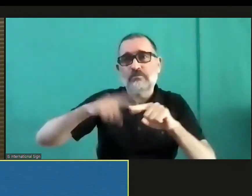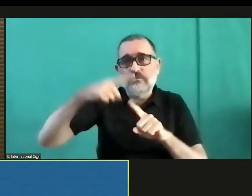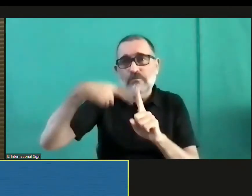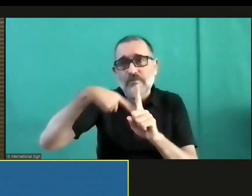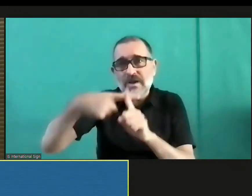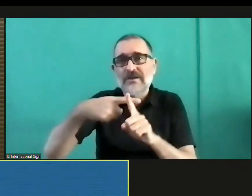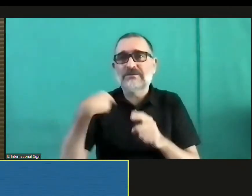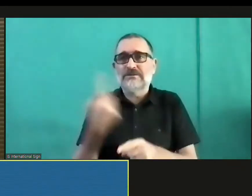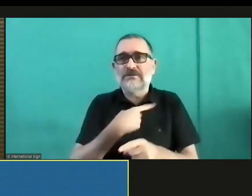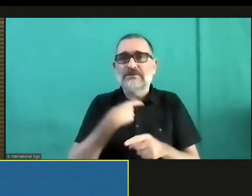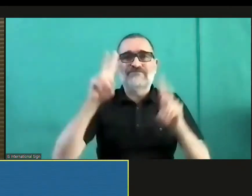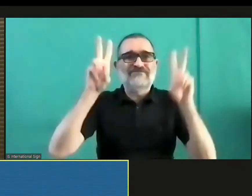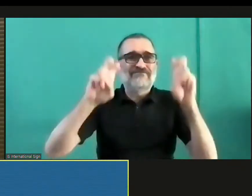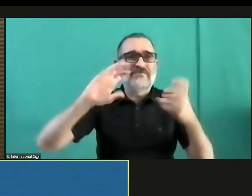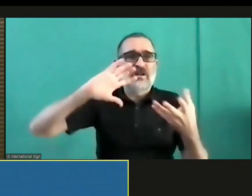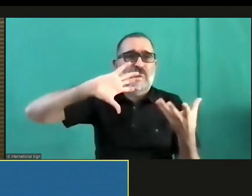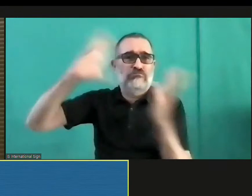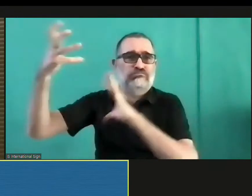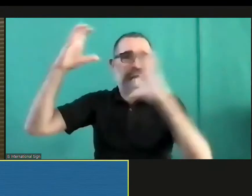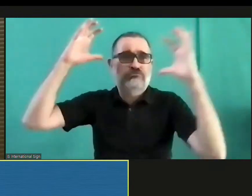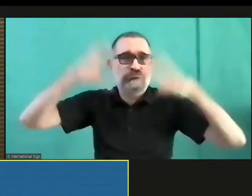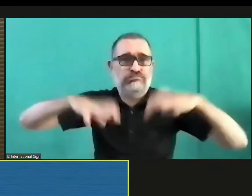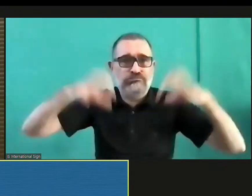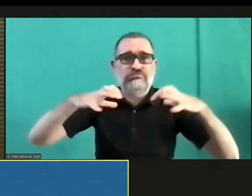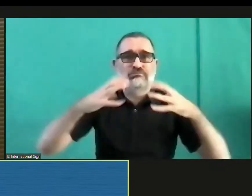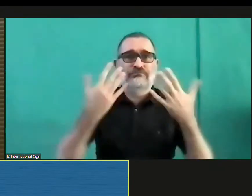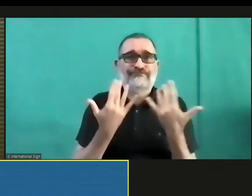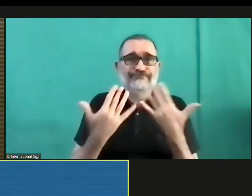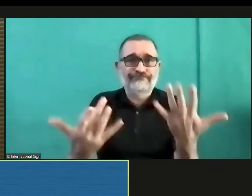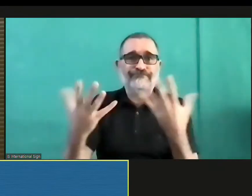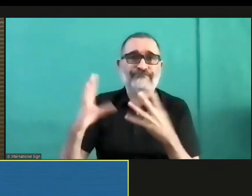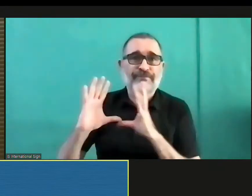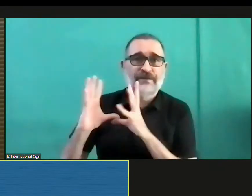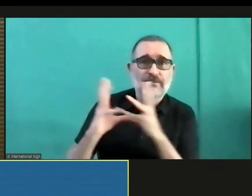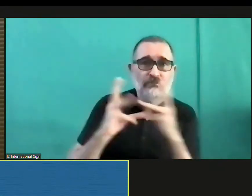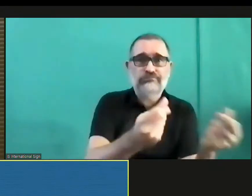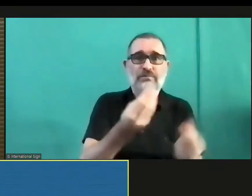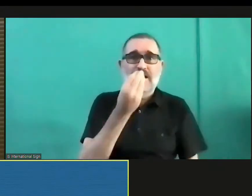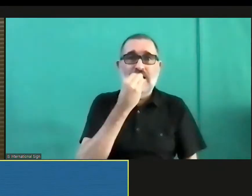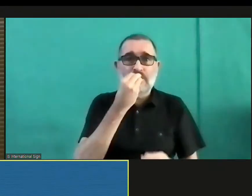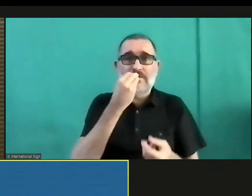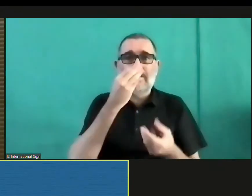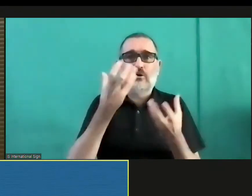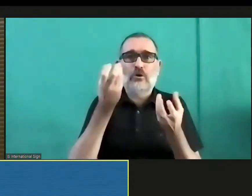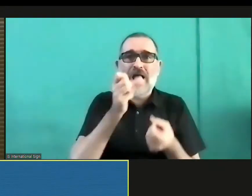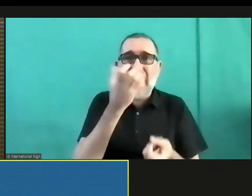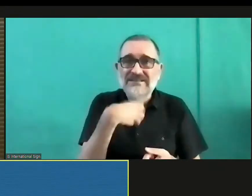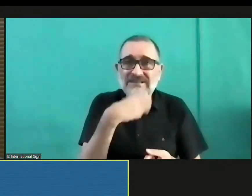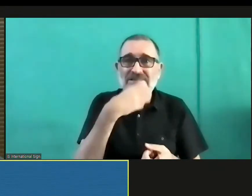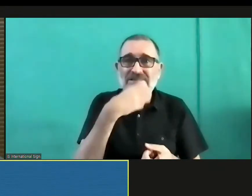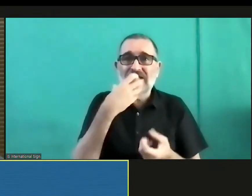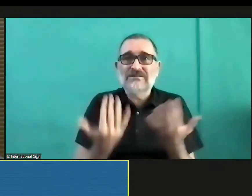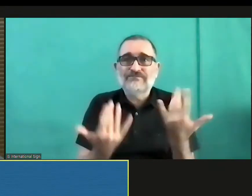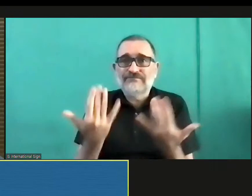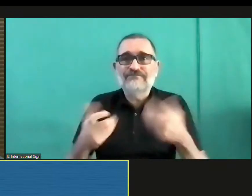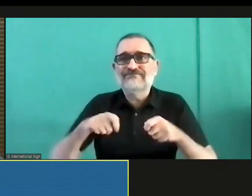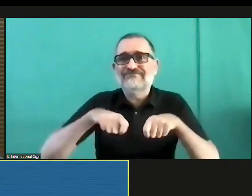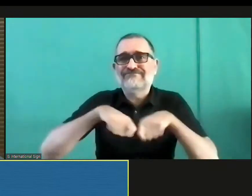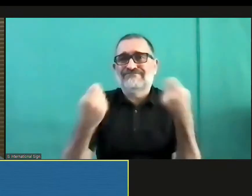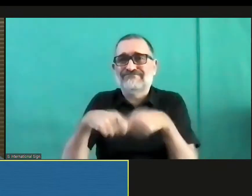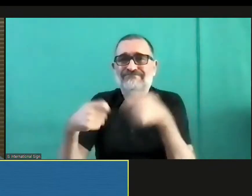trying to advance the whole issue of tackling non-communicable diseases and their risk factors. Now we're going to turn then